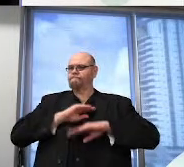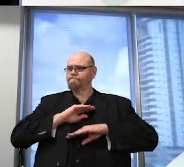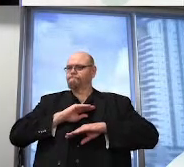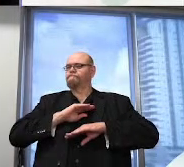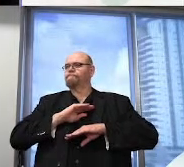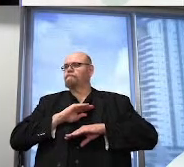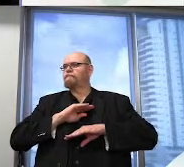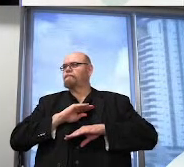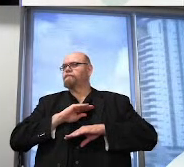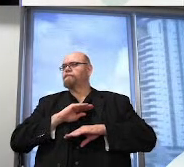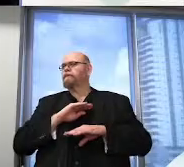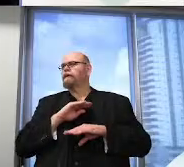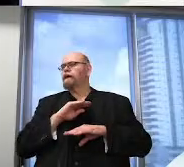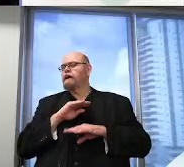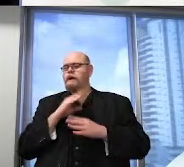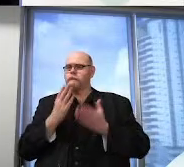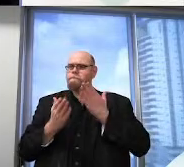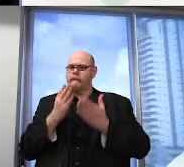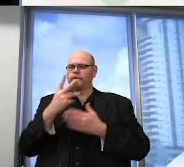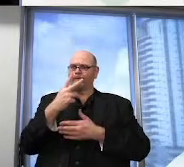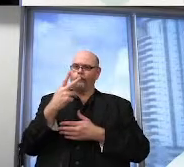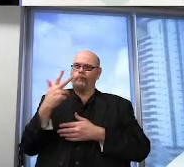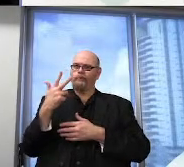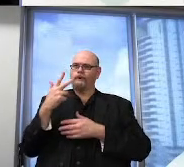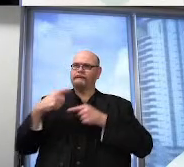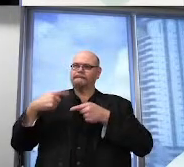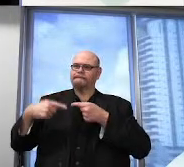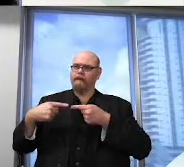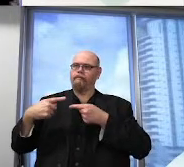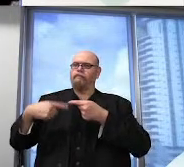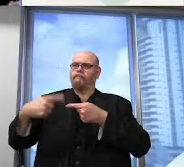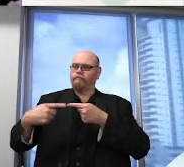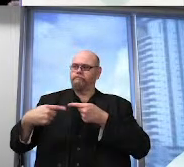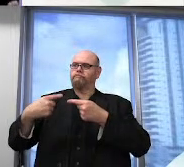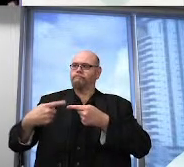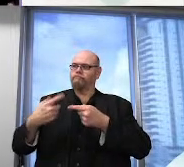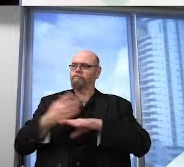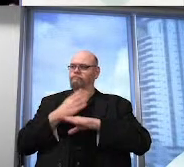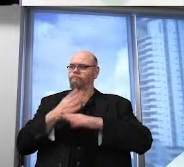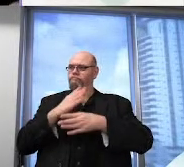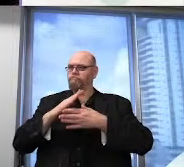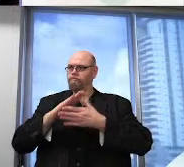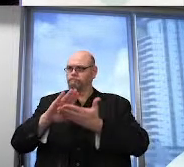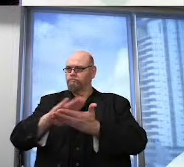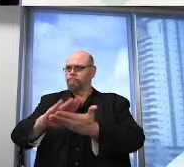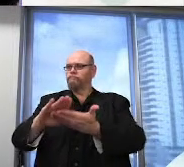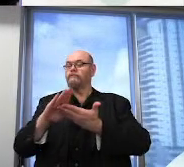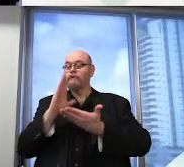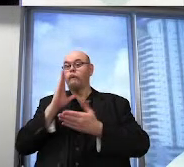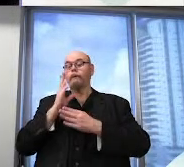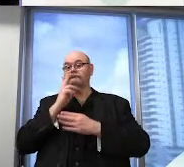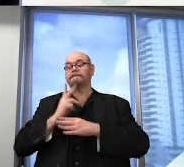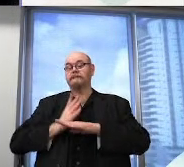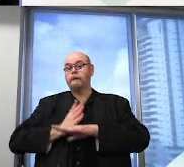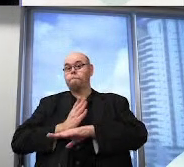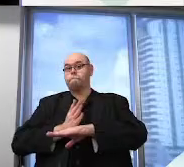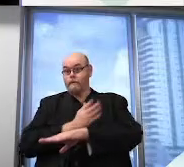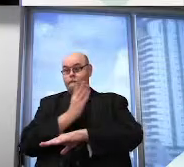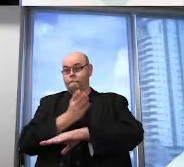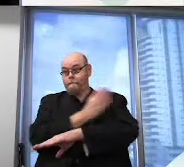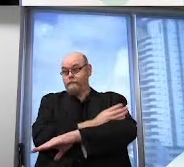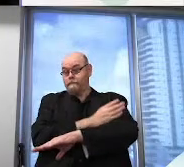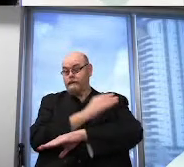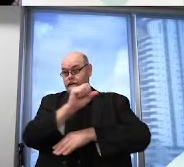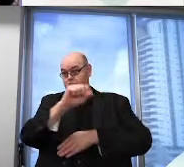put it that, which may take 2 or 3 cycles of maintenance. So it's more of a spectrum that we're going to see. We're going to see improvement over